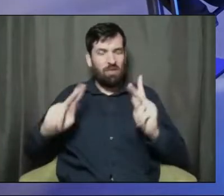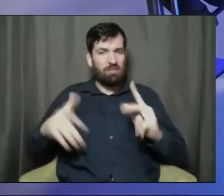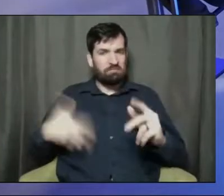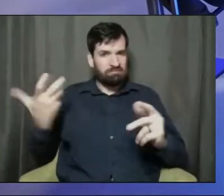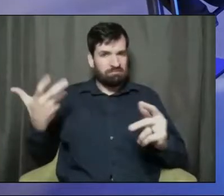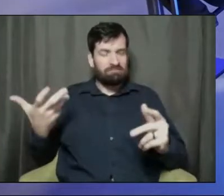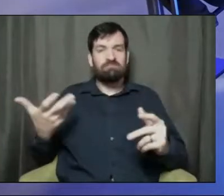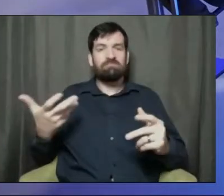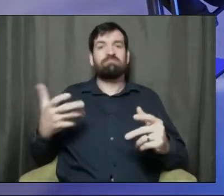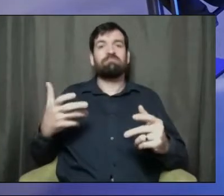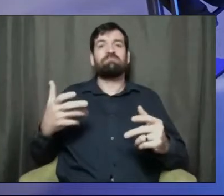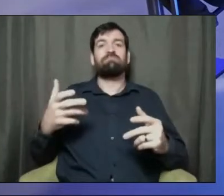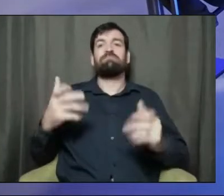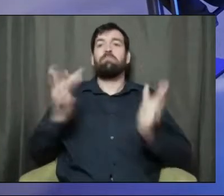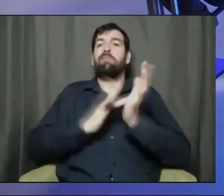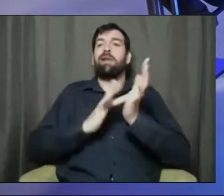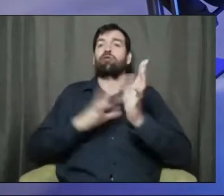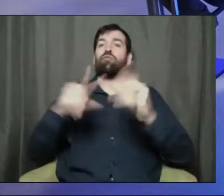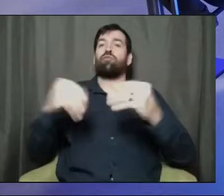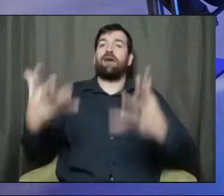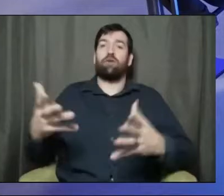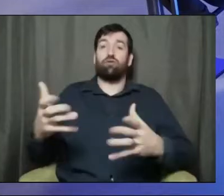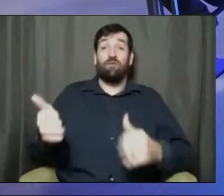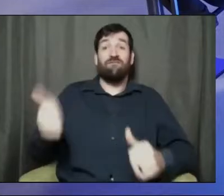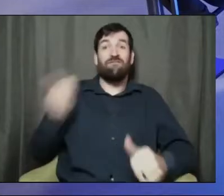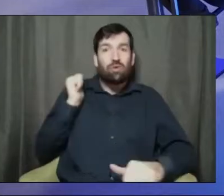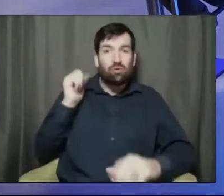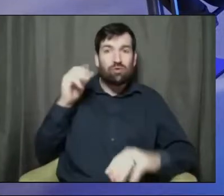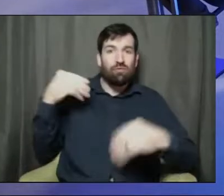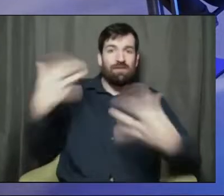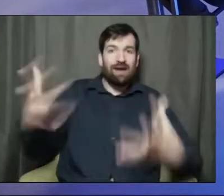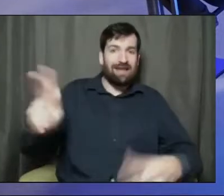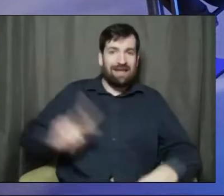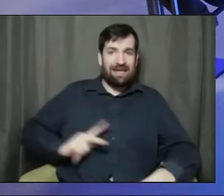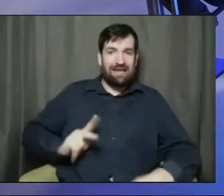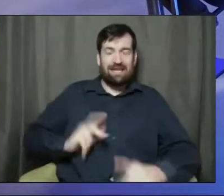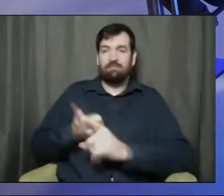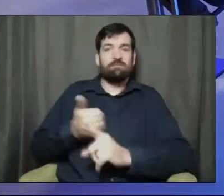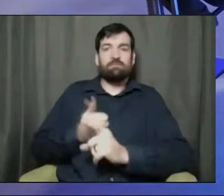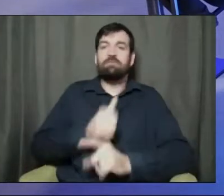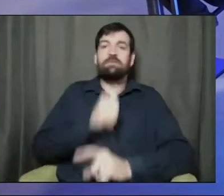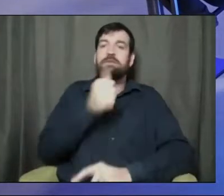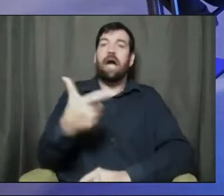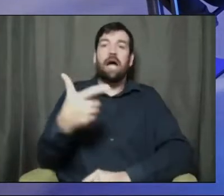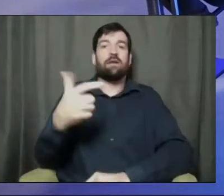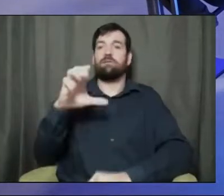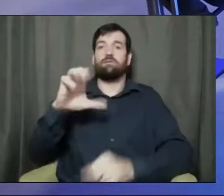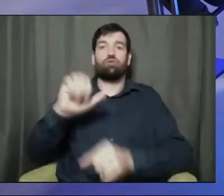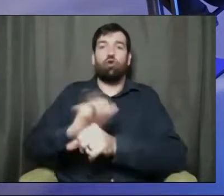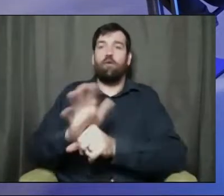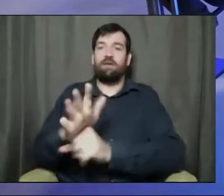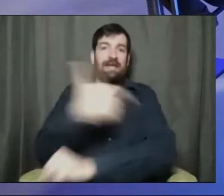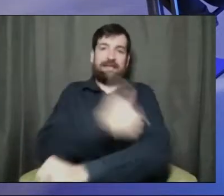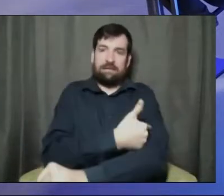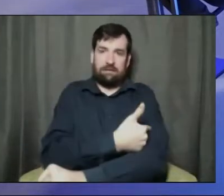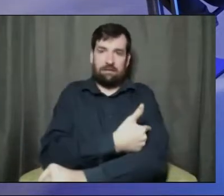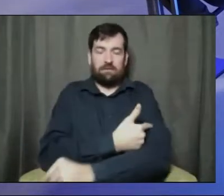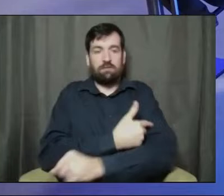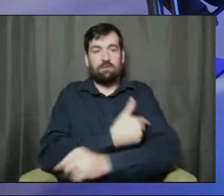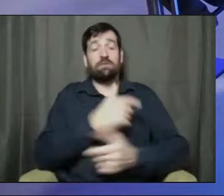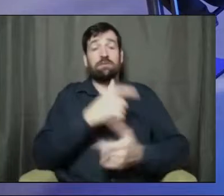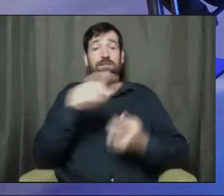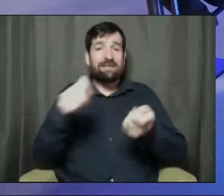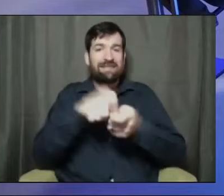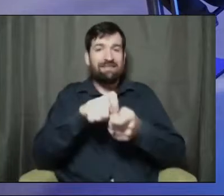were denying a man a life-saving kidney because he would not get the COVID vaccine. Having people meet certain criteria and